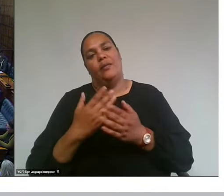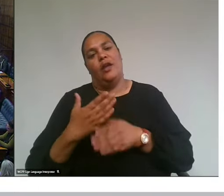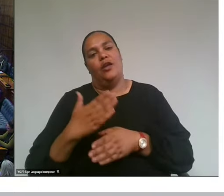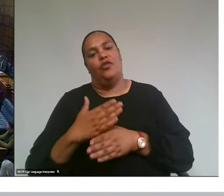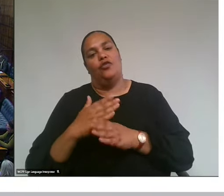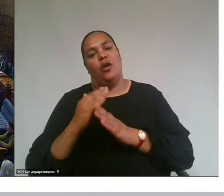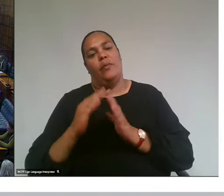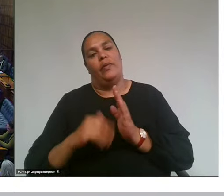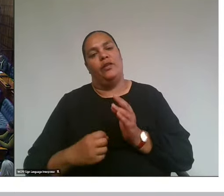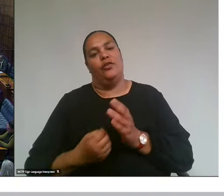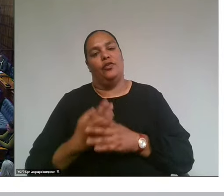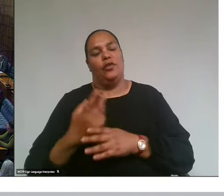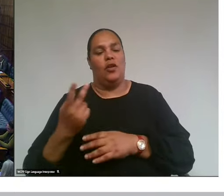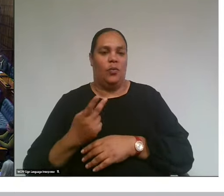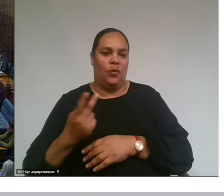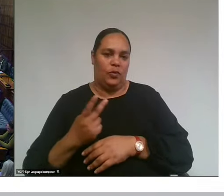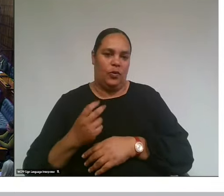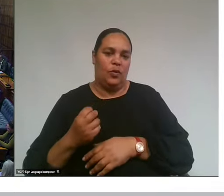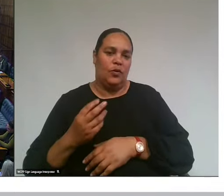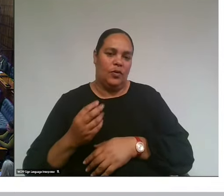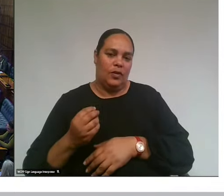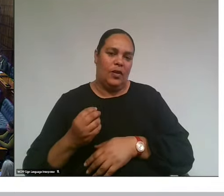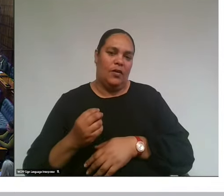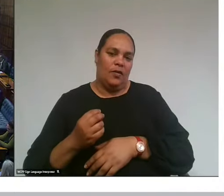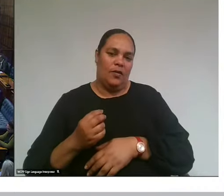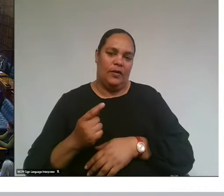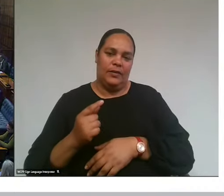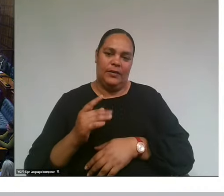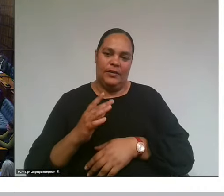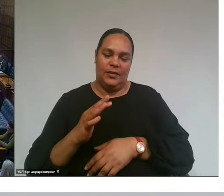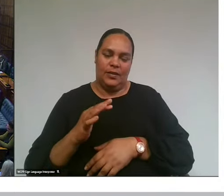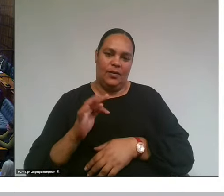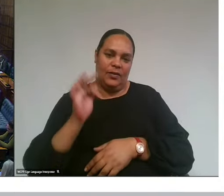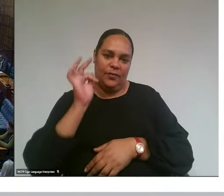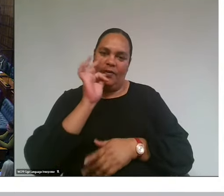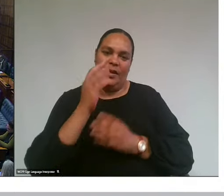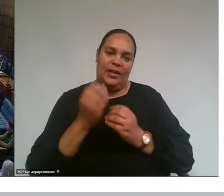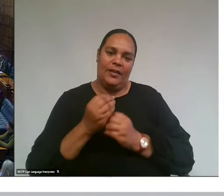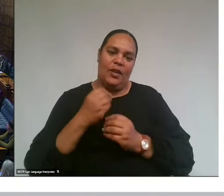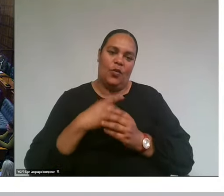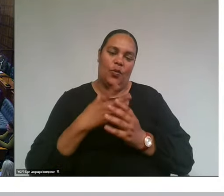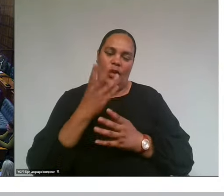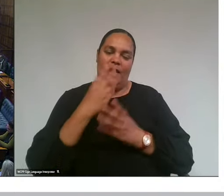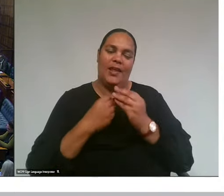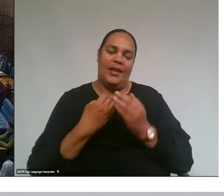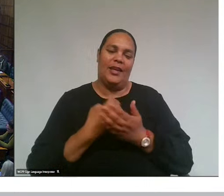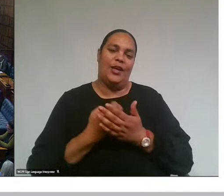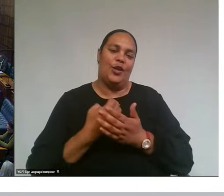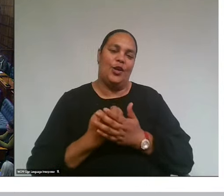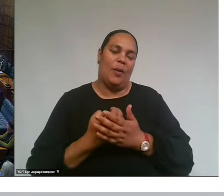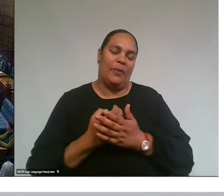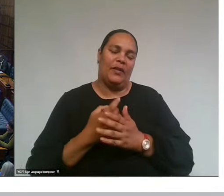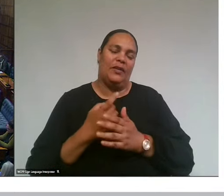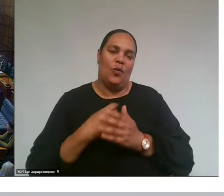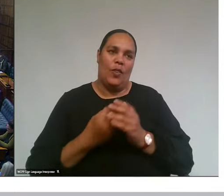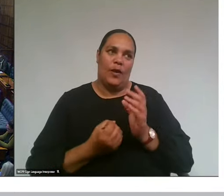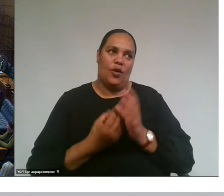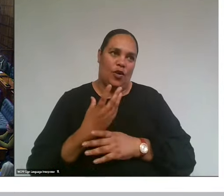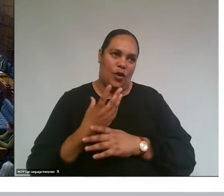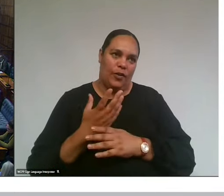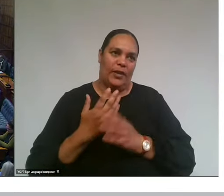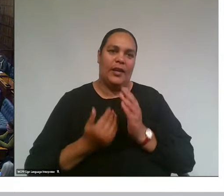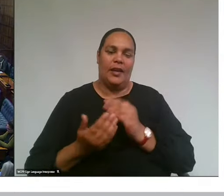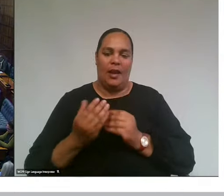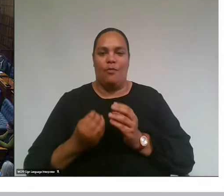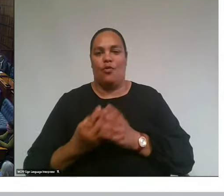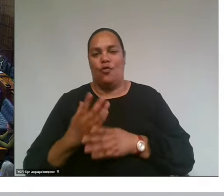growth as well you know so it's a funny thing we've learned in economics that I've always told that with growth comes